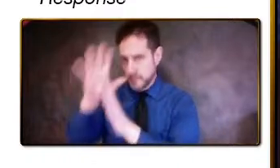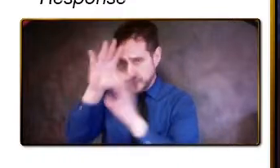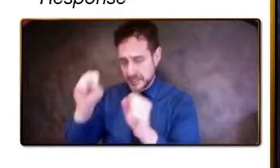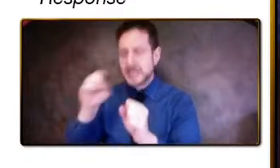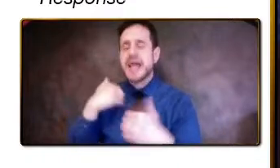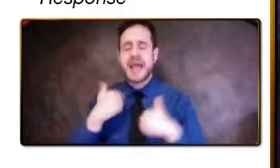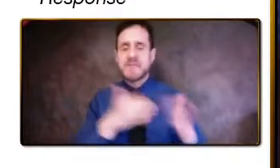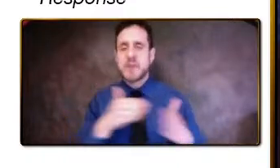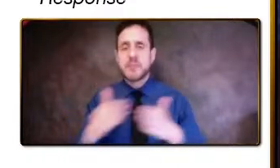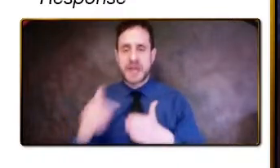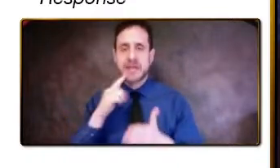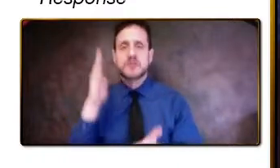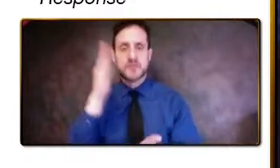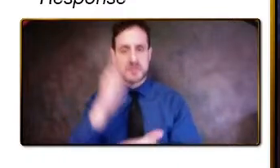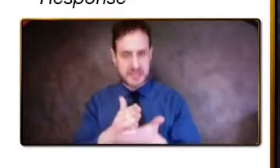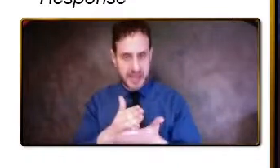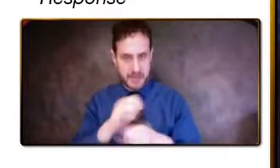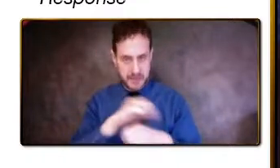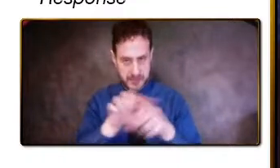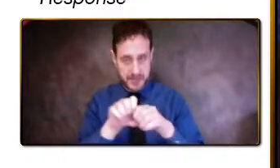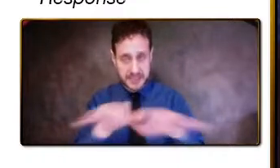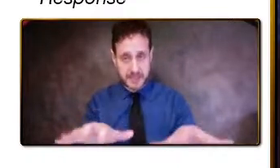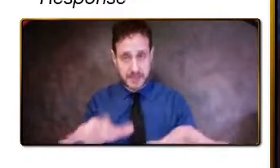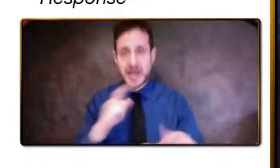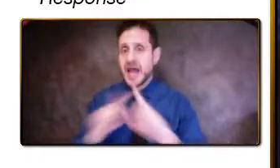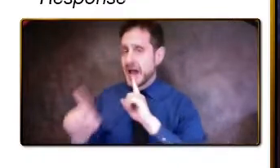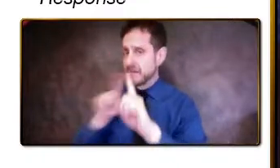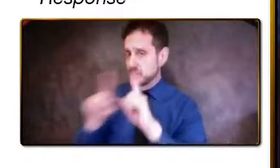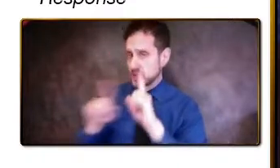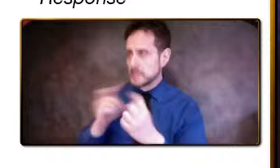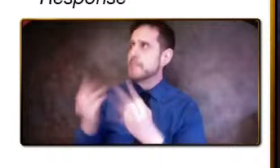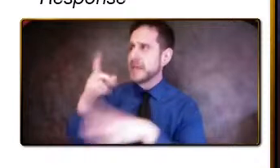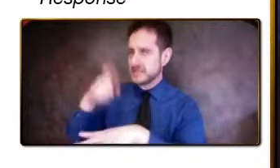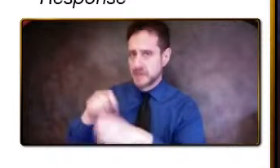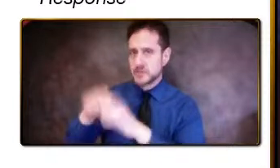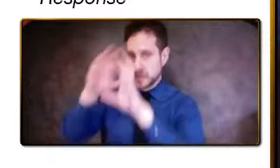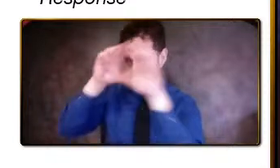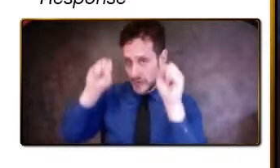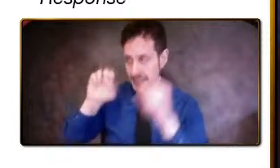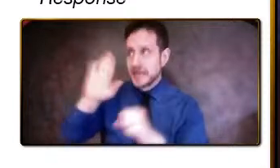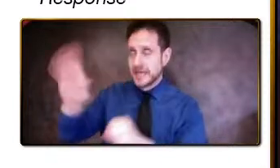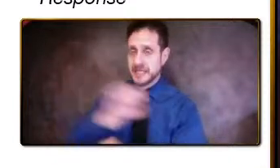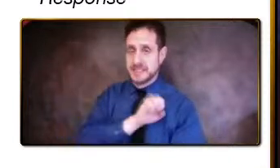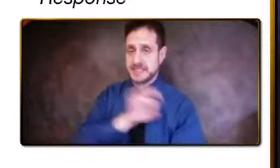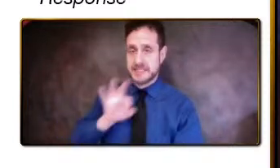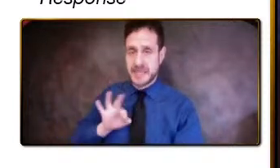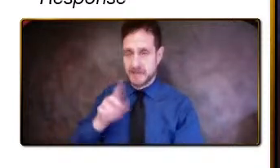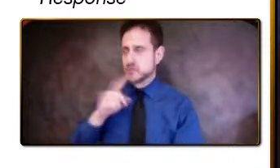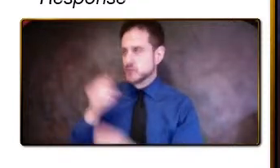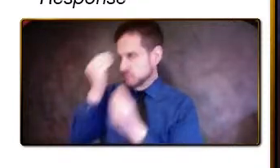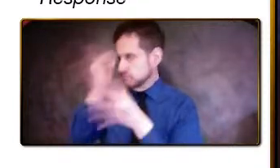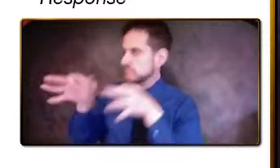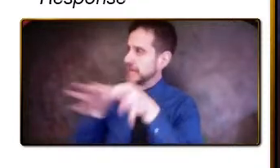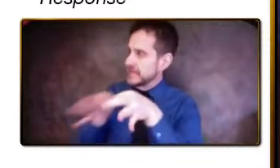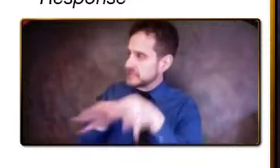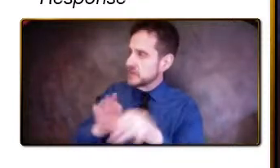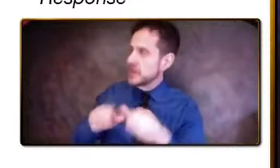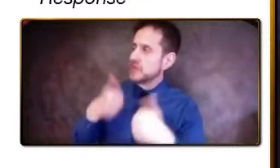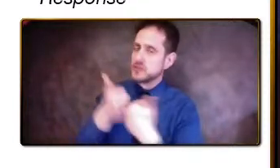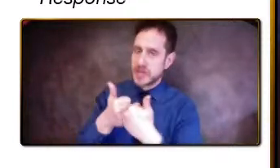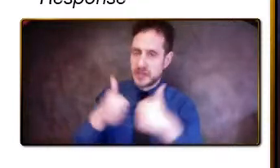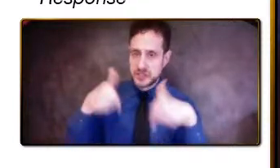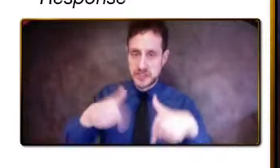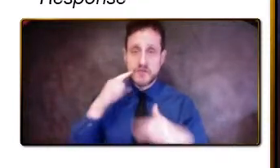numerous conversations with the incoming administration to share the challenges the states have faced and what role the federal government